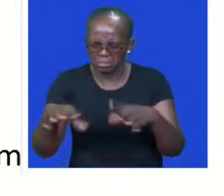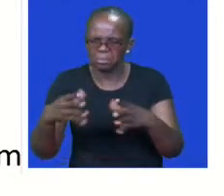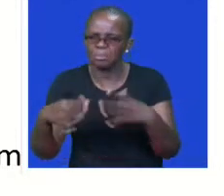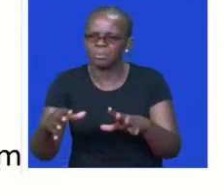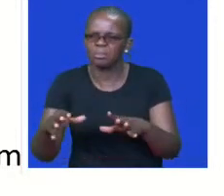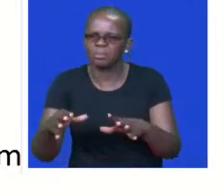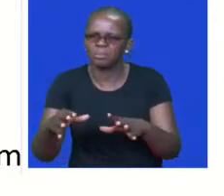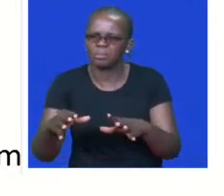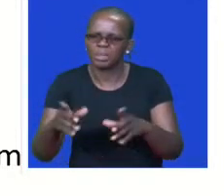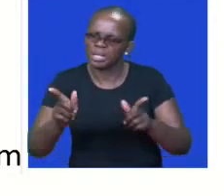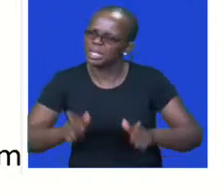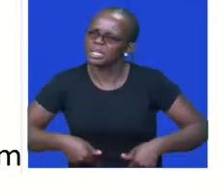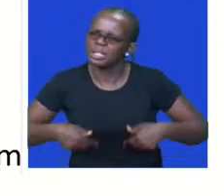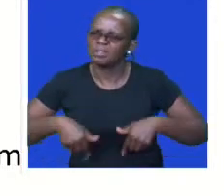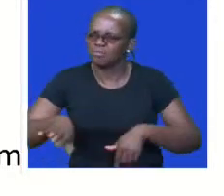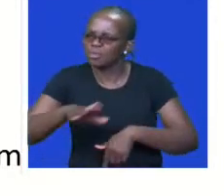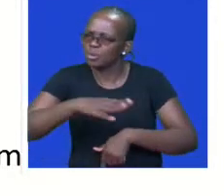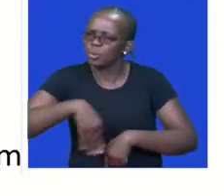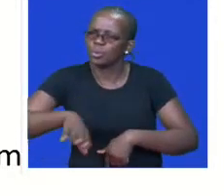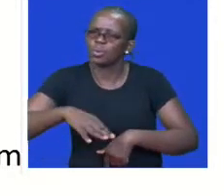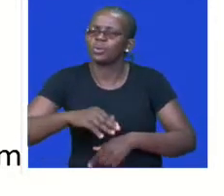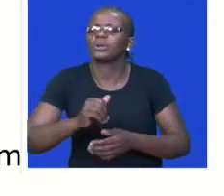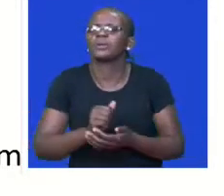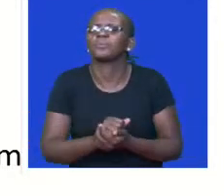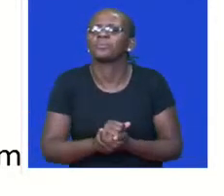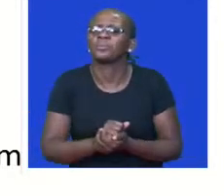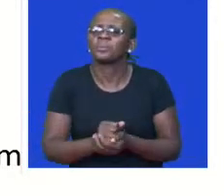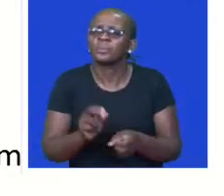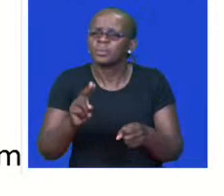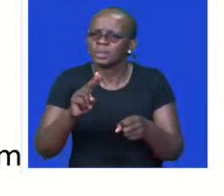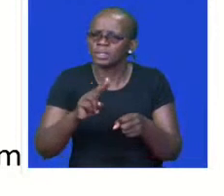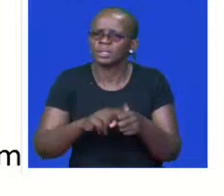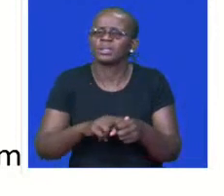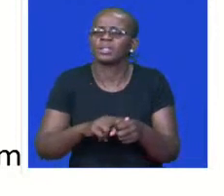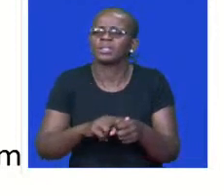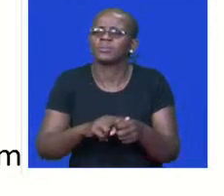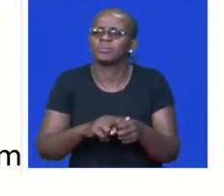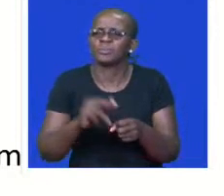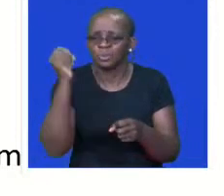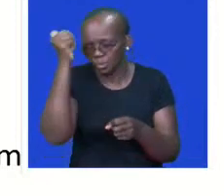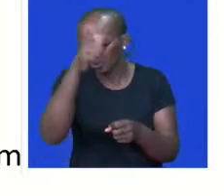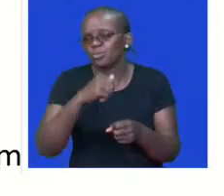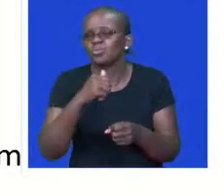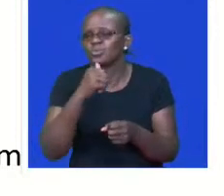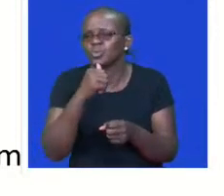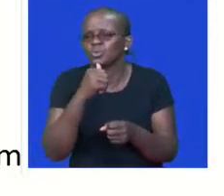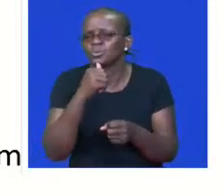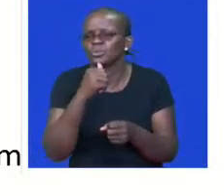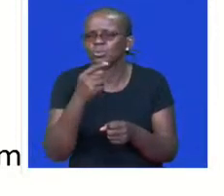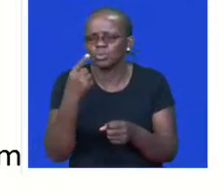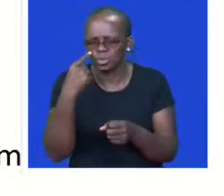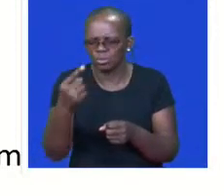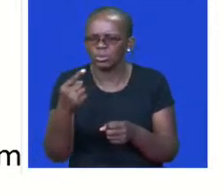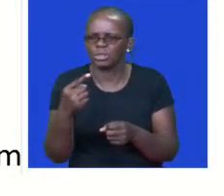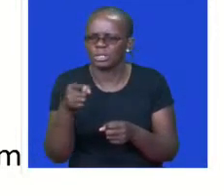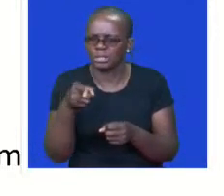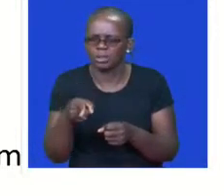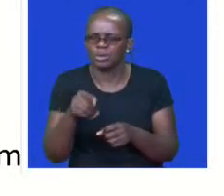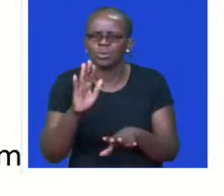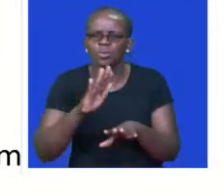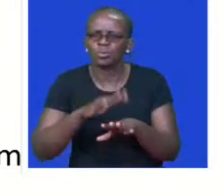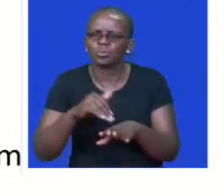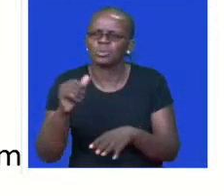also God caused enmity between the serpent and the woman and all